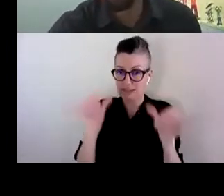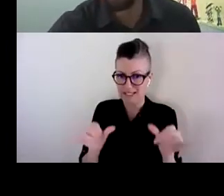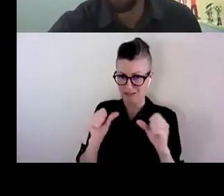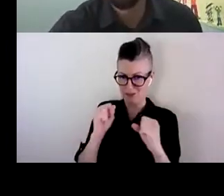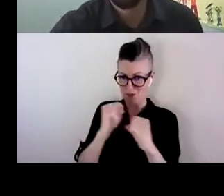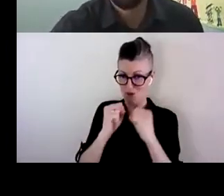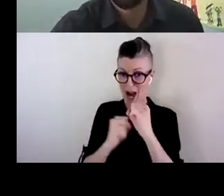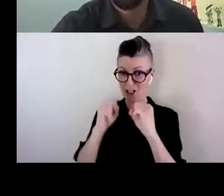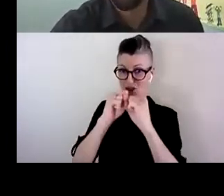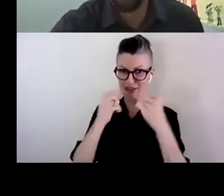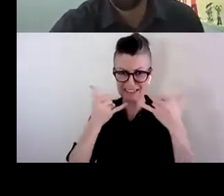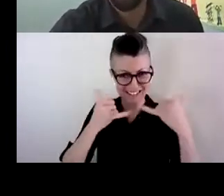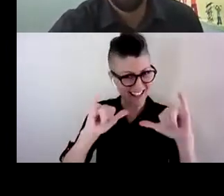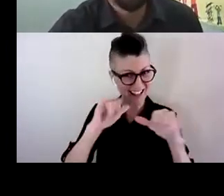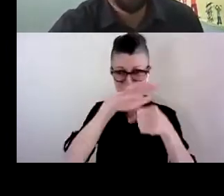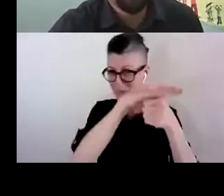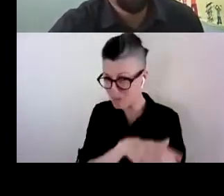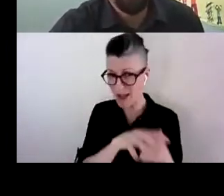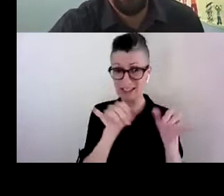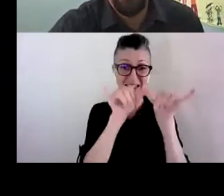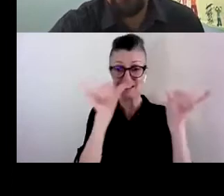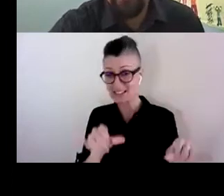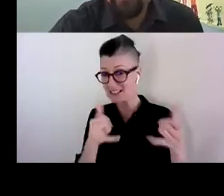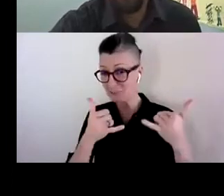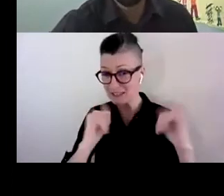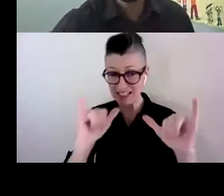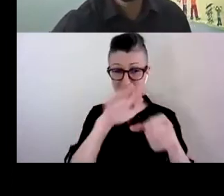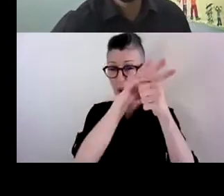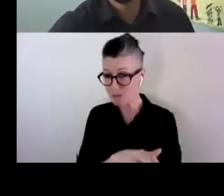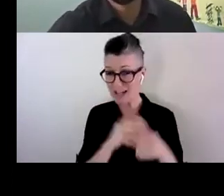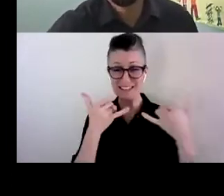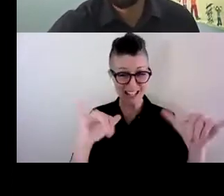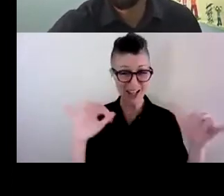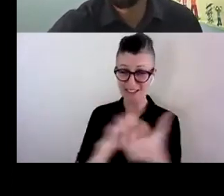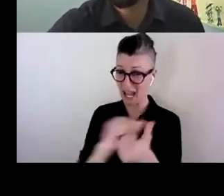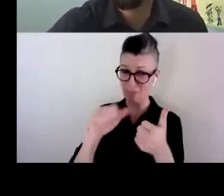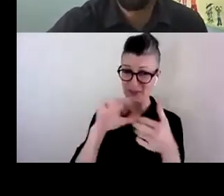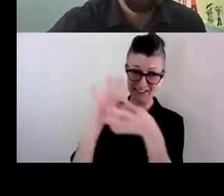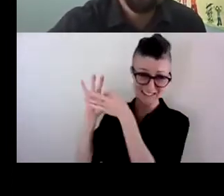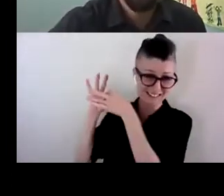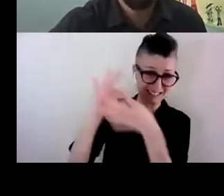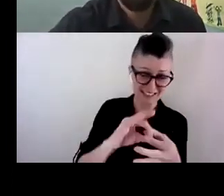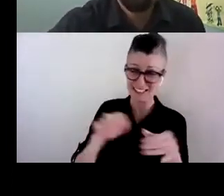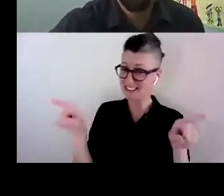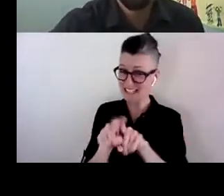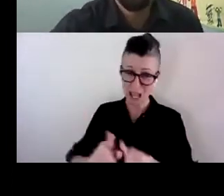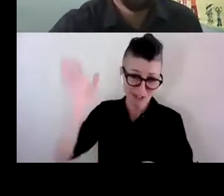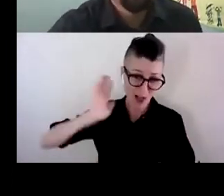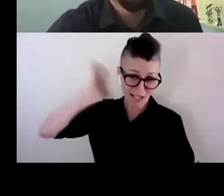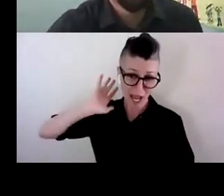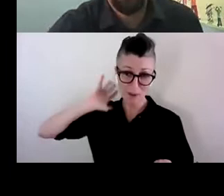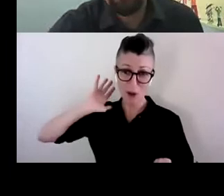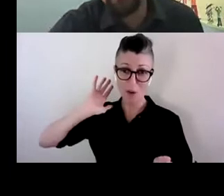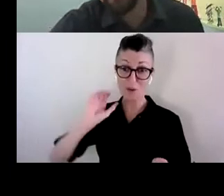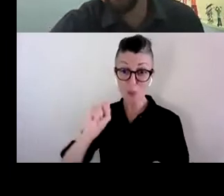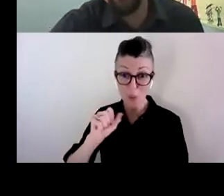have today and still operate in today. A healing education must help people understand that Jim